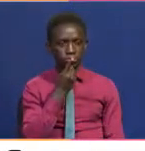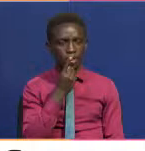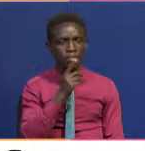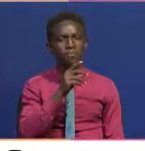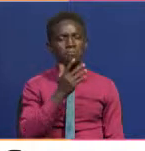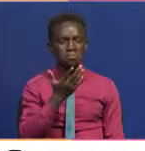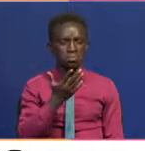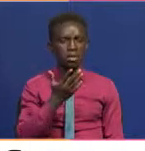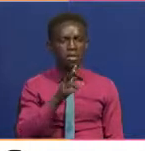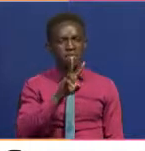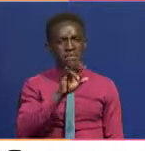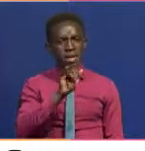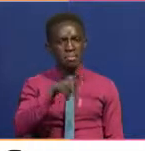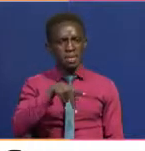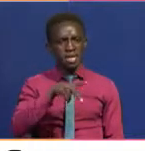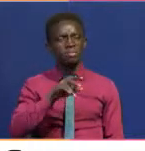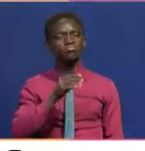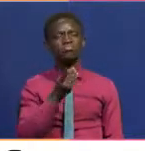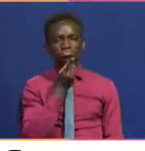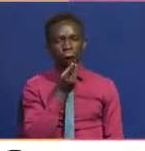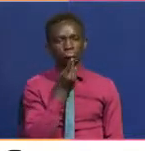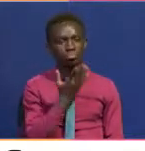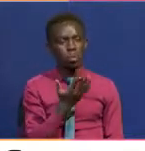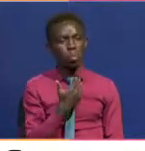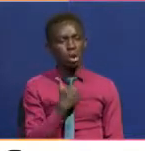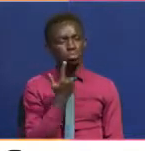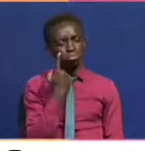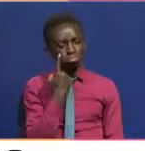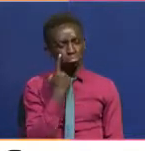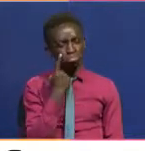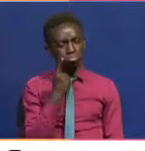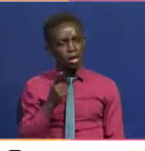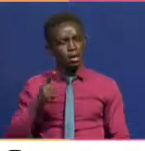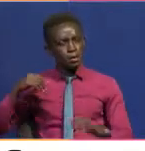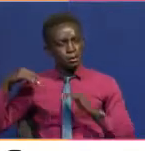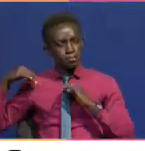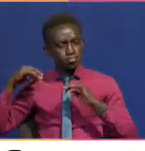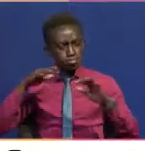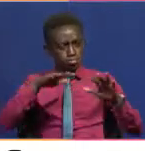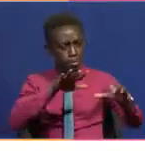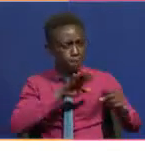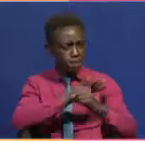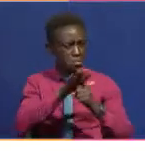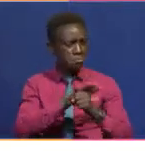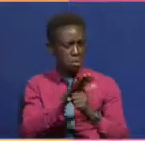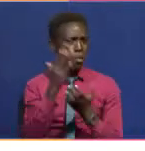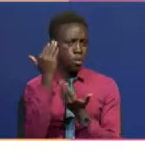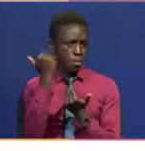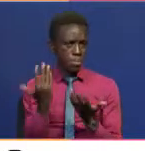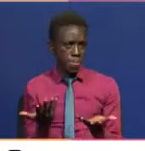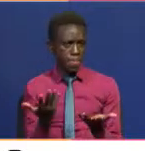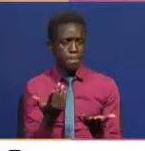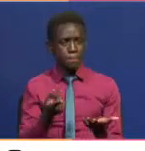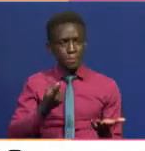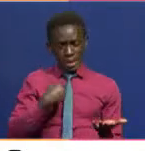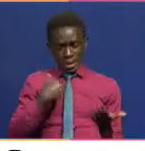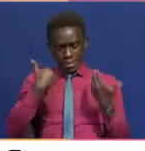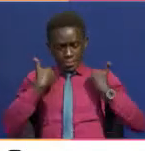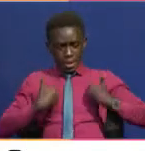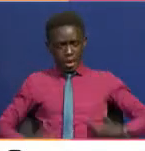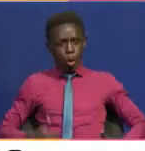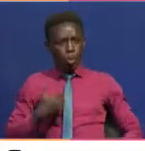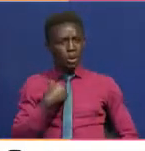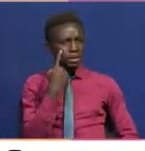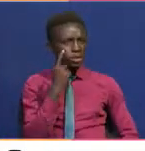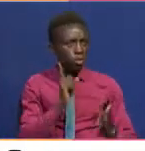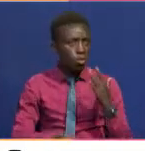to see that indoor arena filled up. So what we'd like to see, what I'd personally like to see,